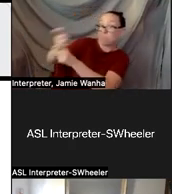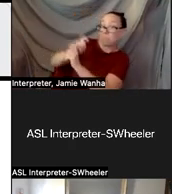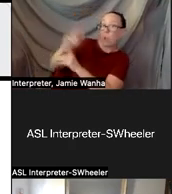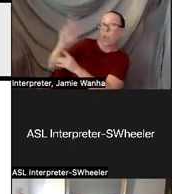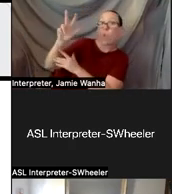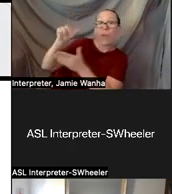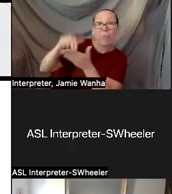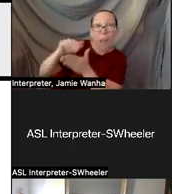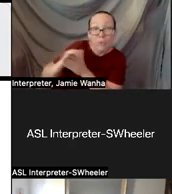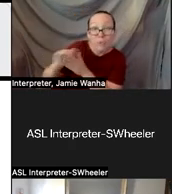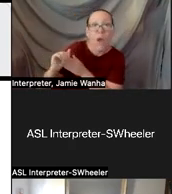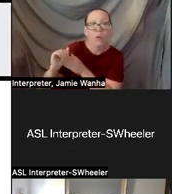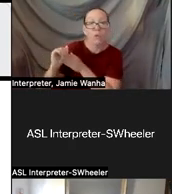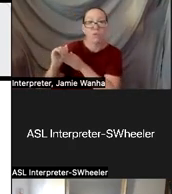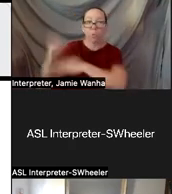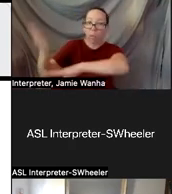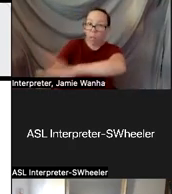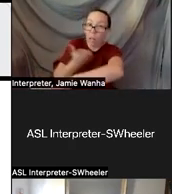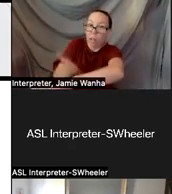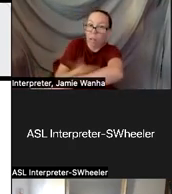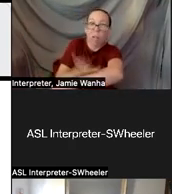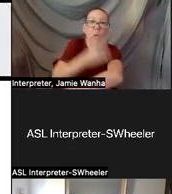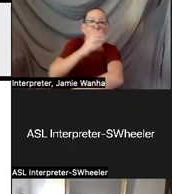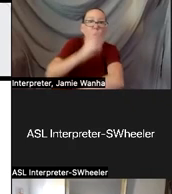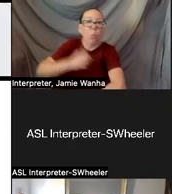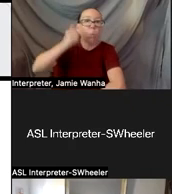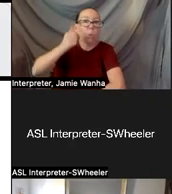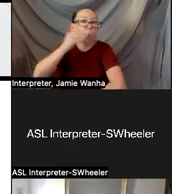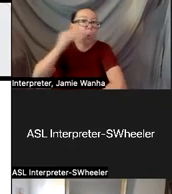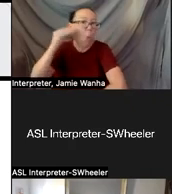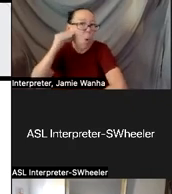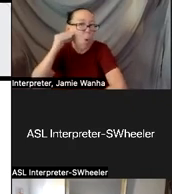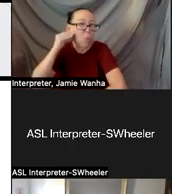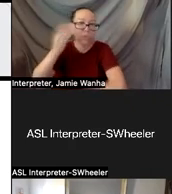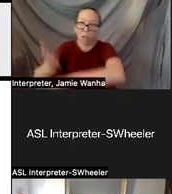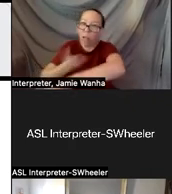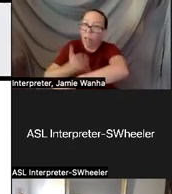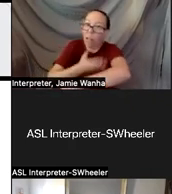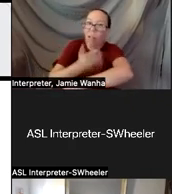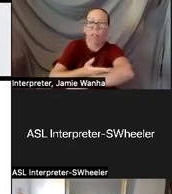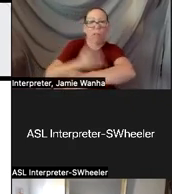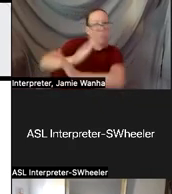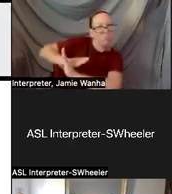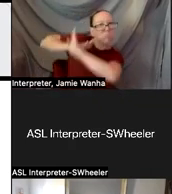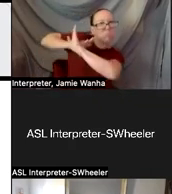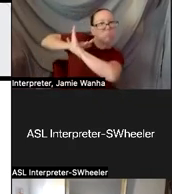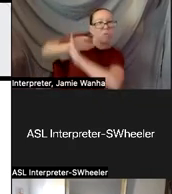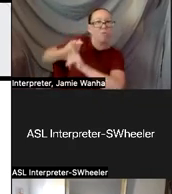homes with crawl spaces generally, but they're expanding that program to other building types as